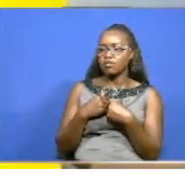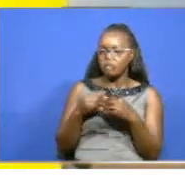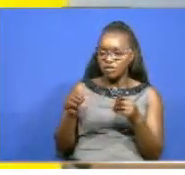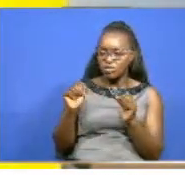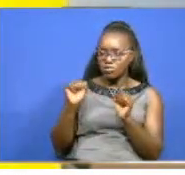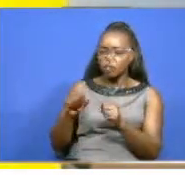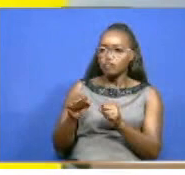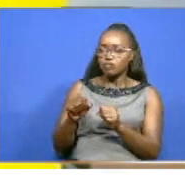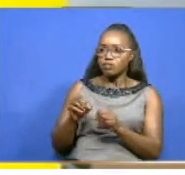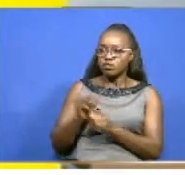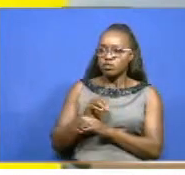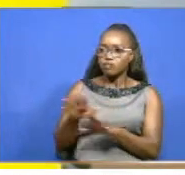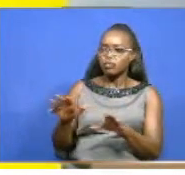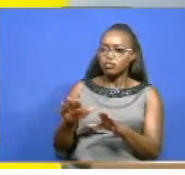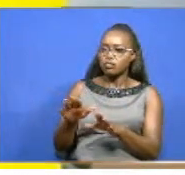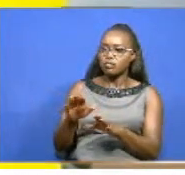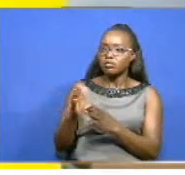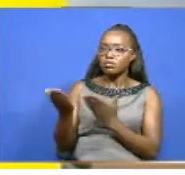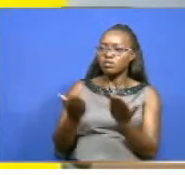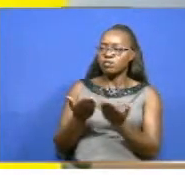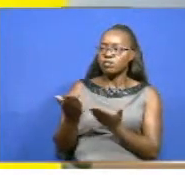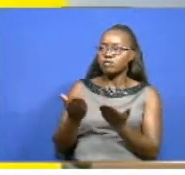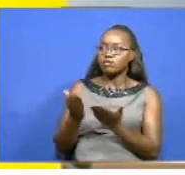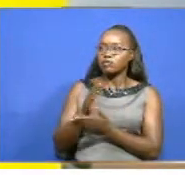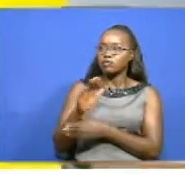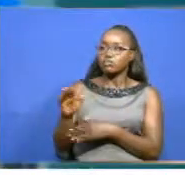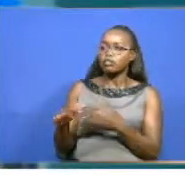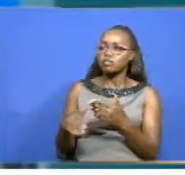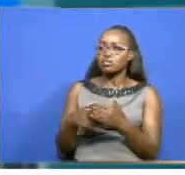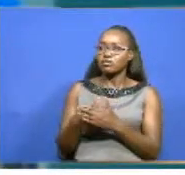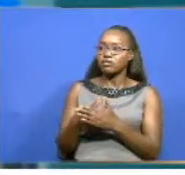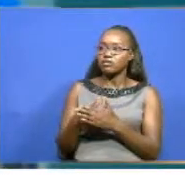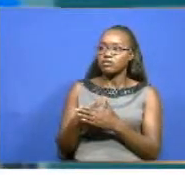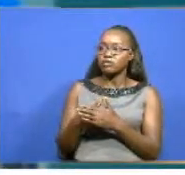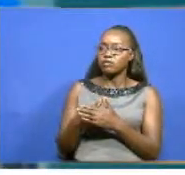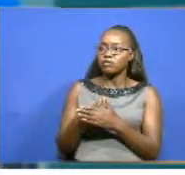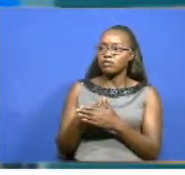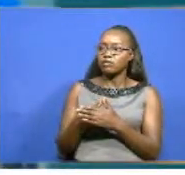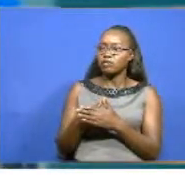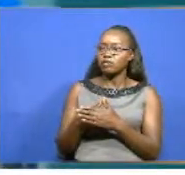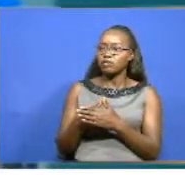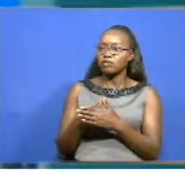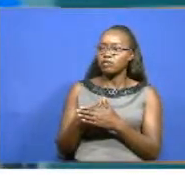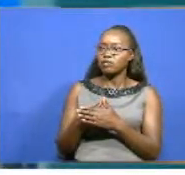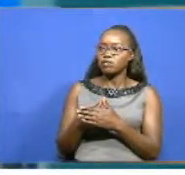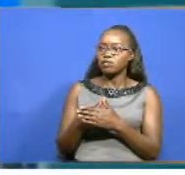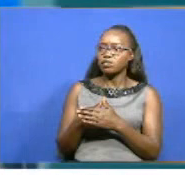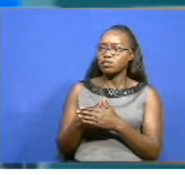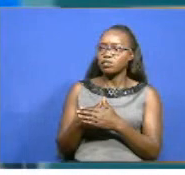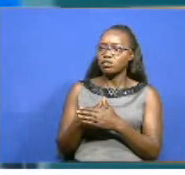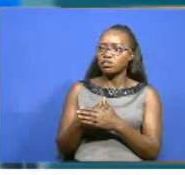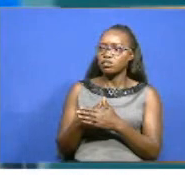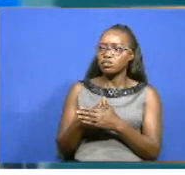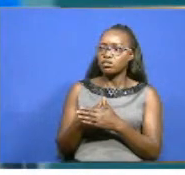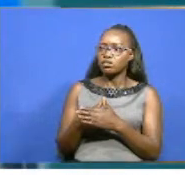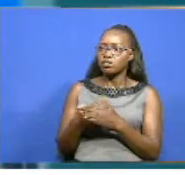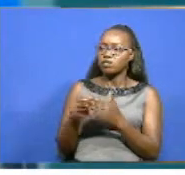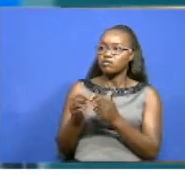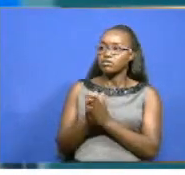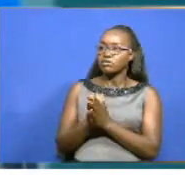devolved all services in, you know, particular categories